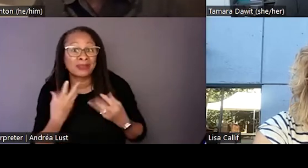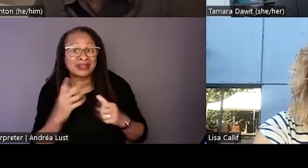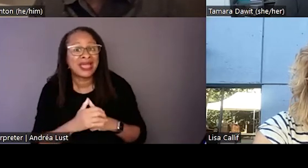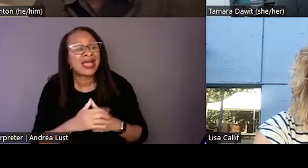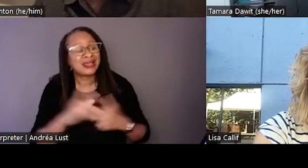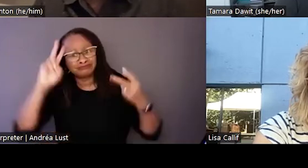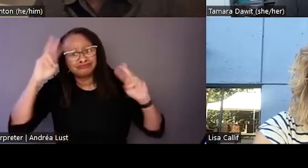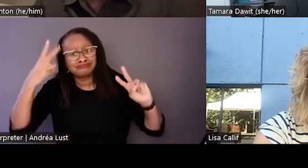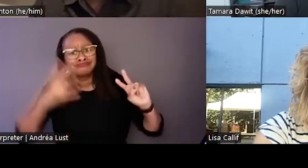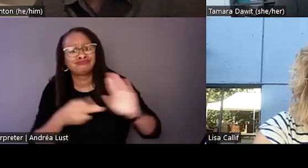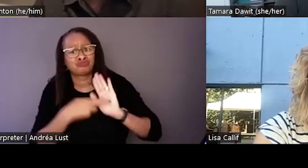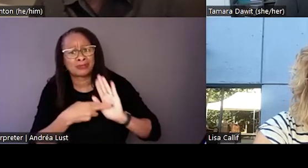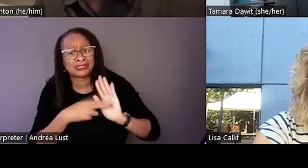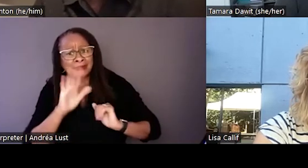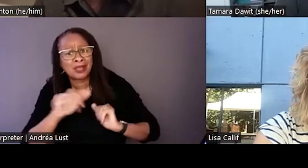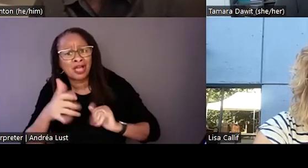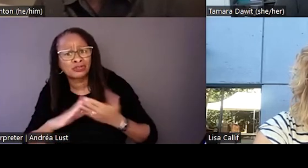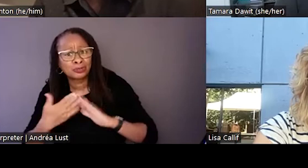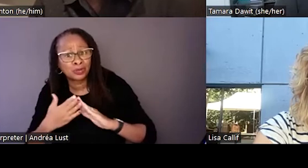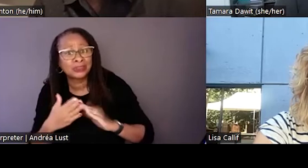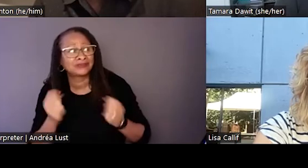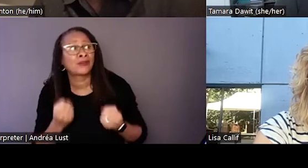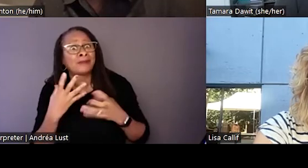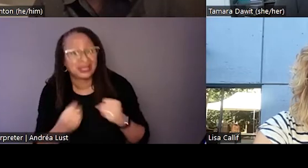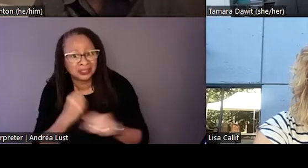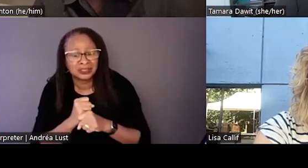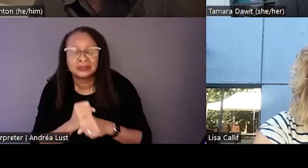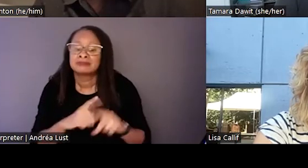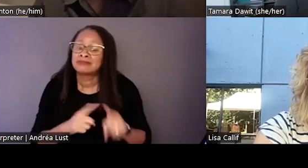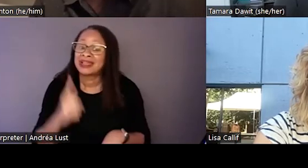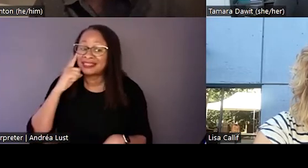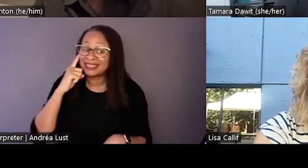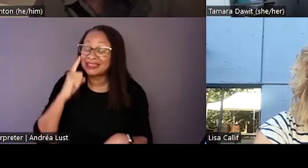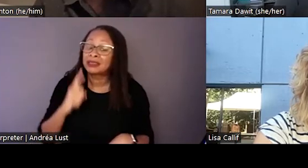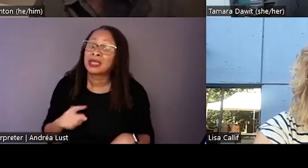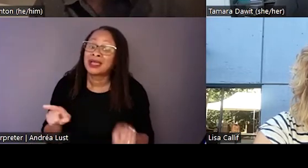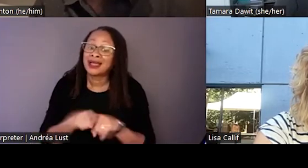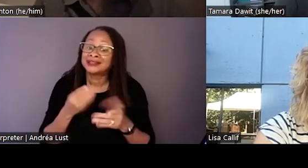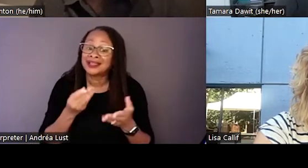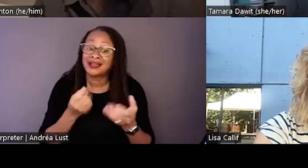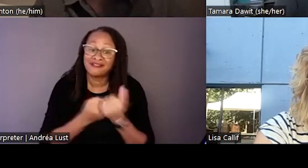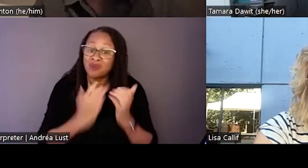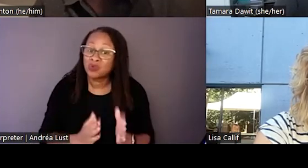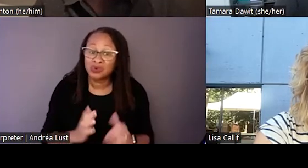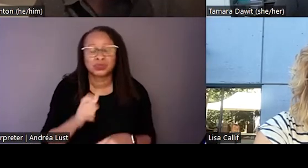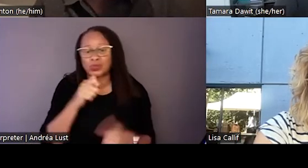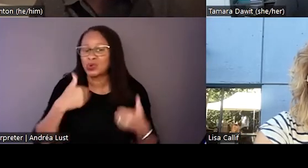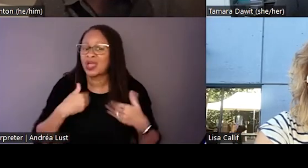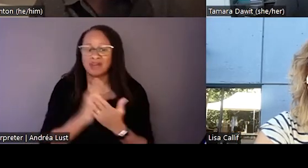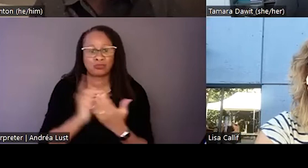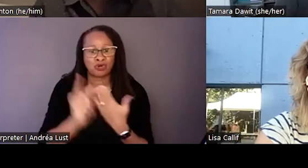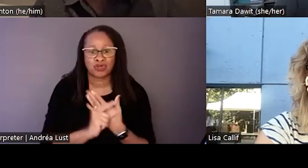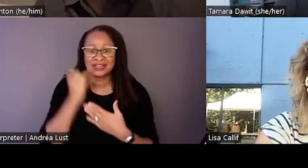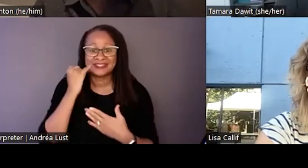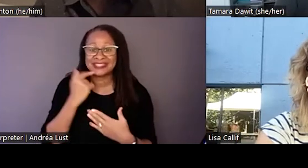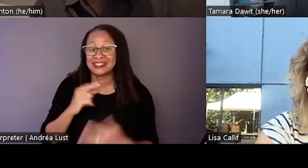been misrepresented by other communities. But I think, you know, as a funder at the CMF, we don't have a program that says, if you're